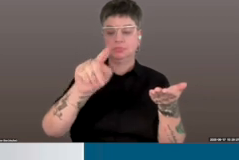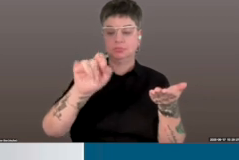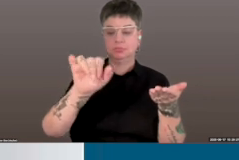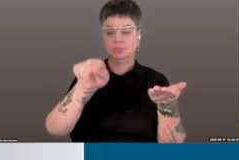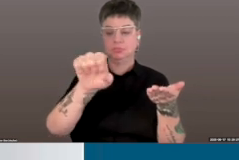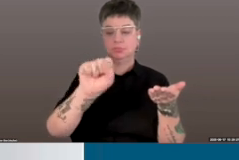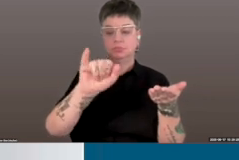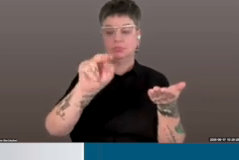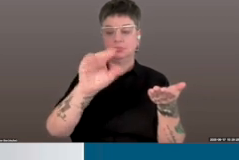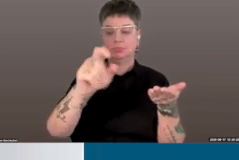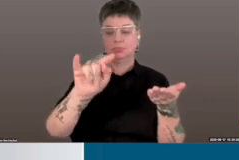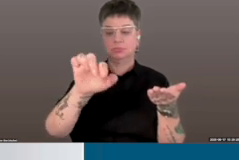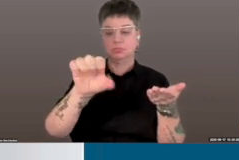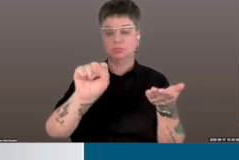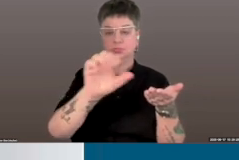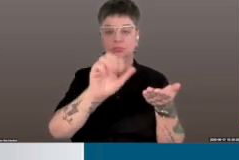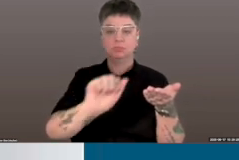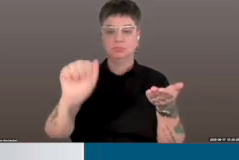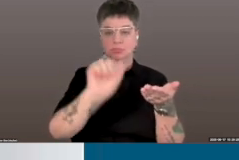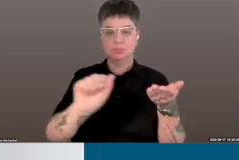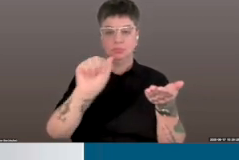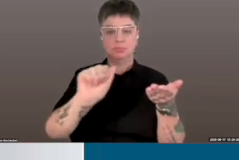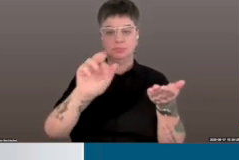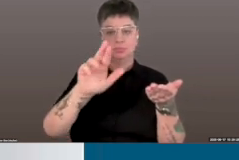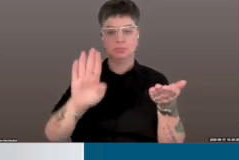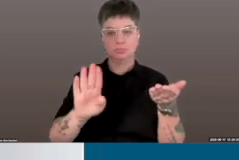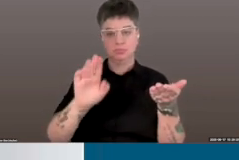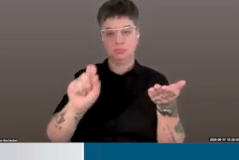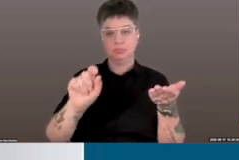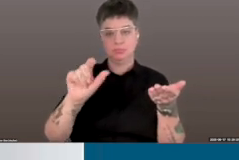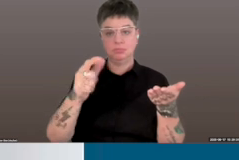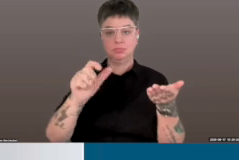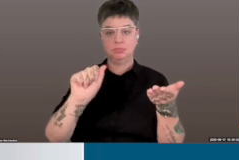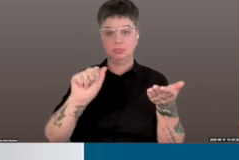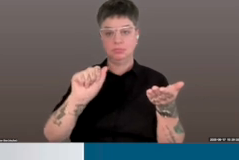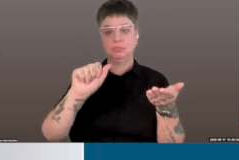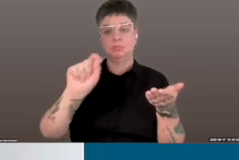cleantransportationincentives@arb.ca.gov. We appreciate your engagement with us to develop the